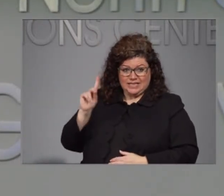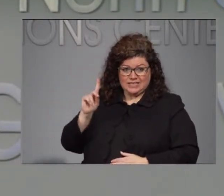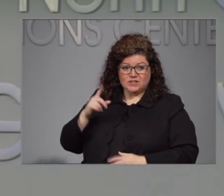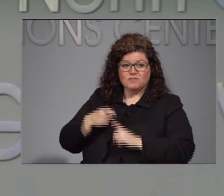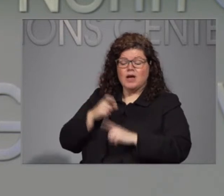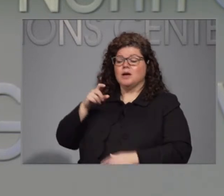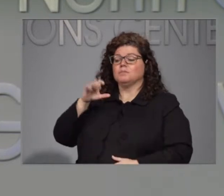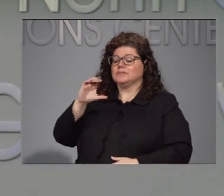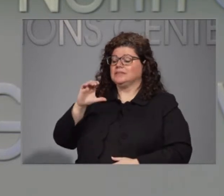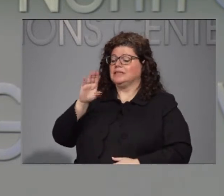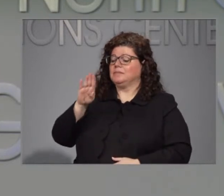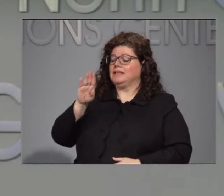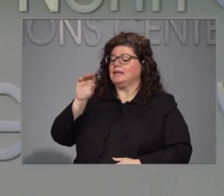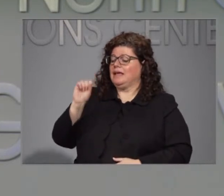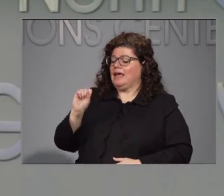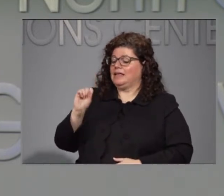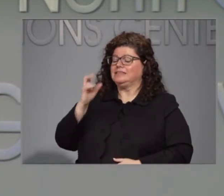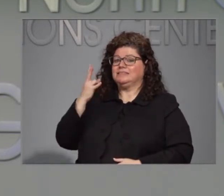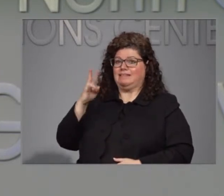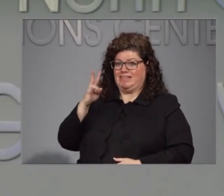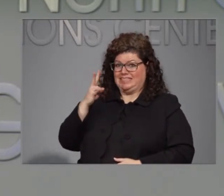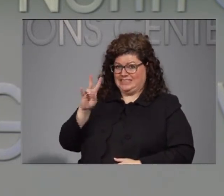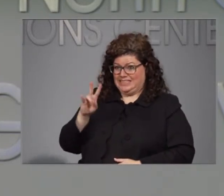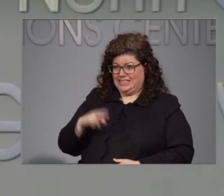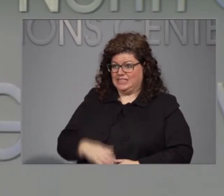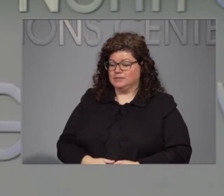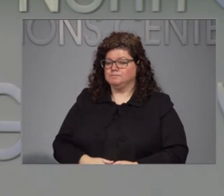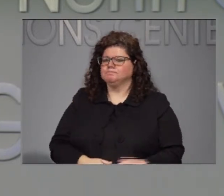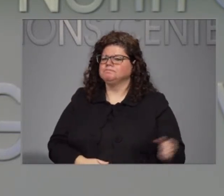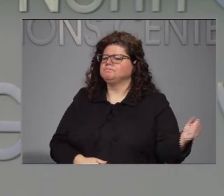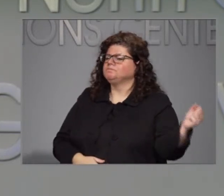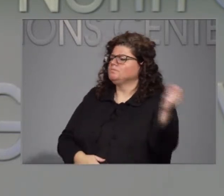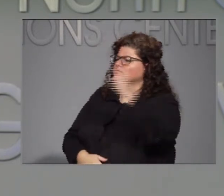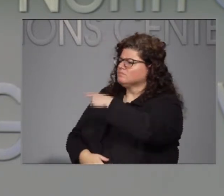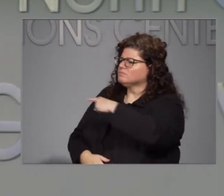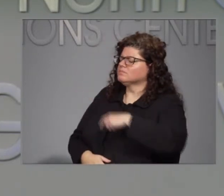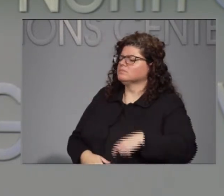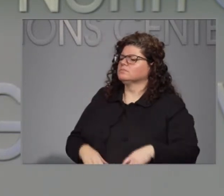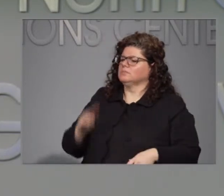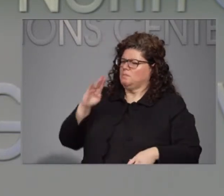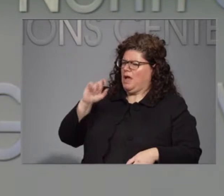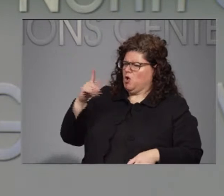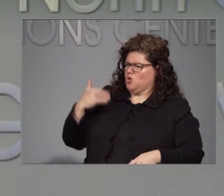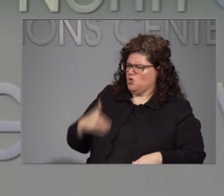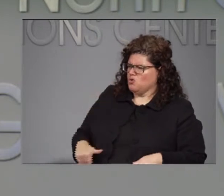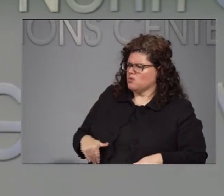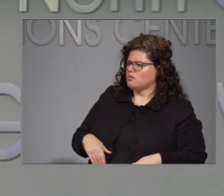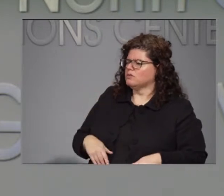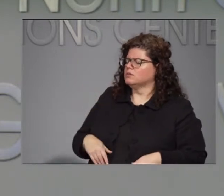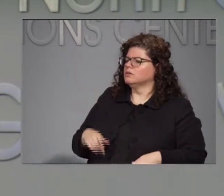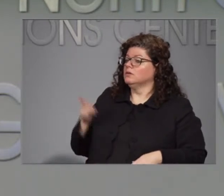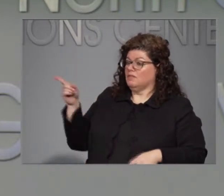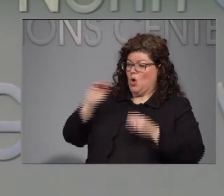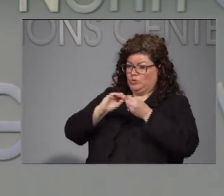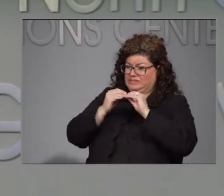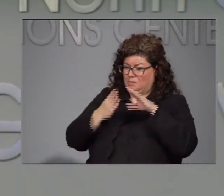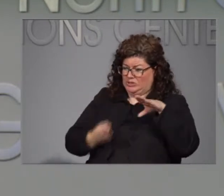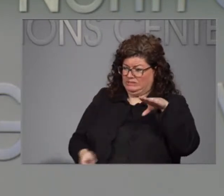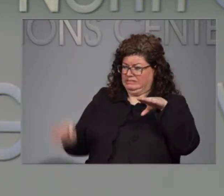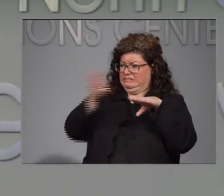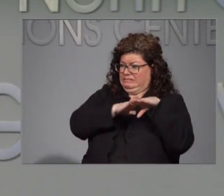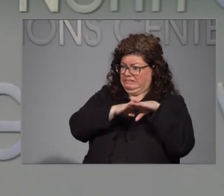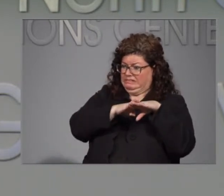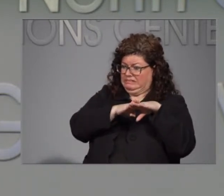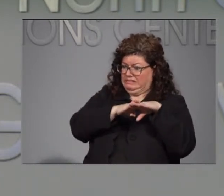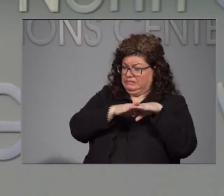from CBS 17. I want to ask you first, with all of the numbers you've just laid out, can you go into more detail about how this is influencing your thinking about moving